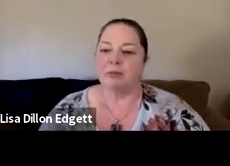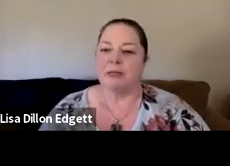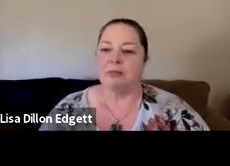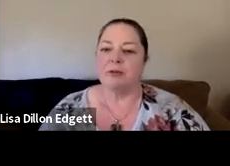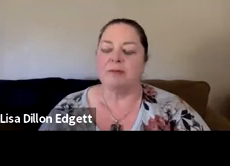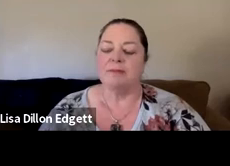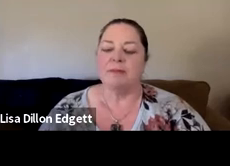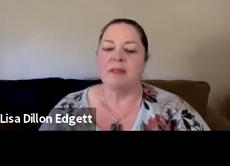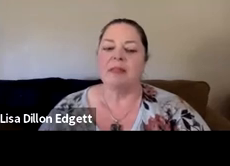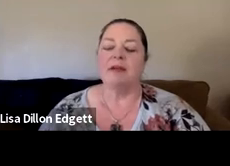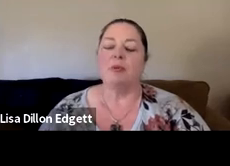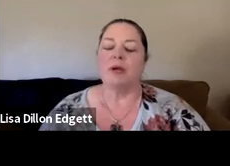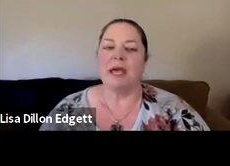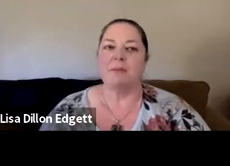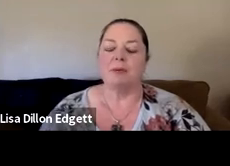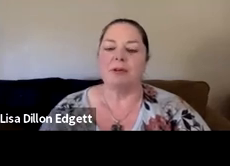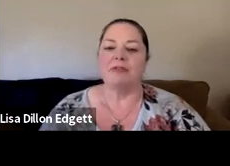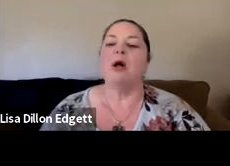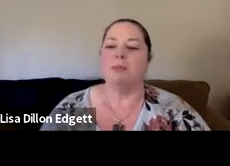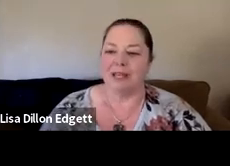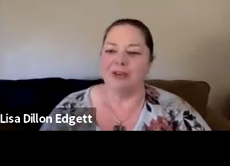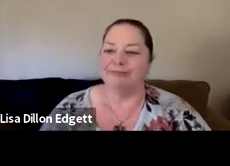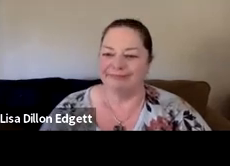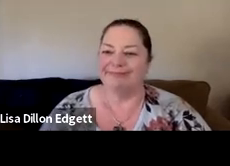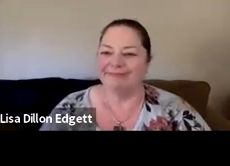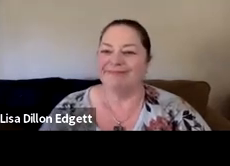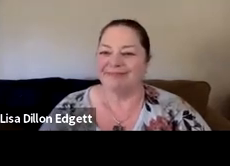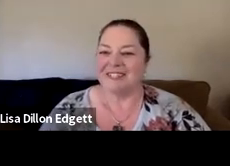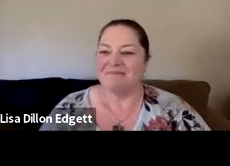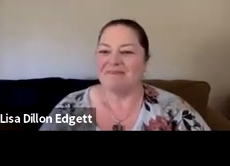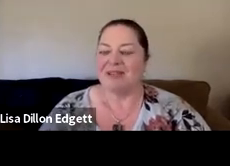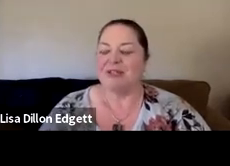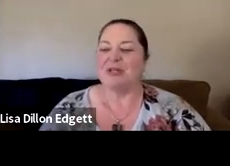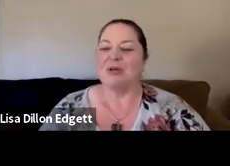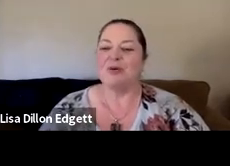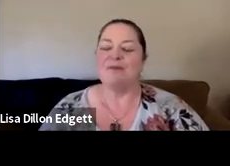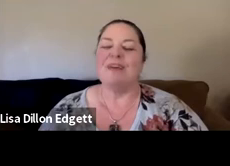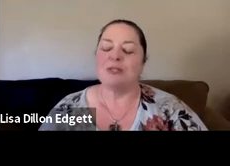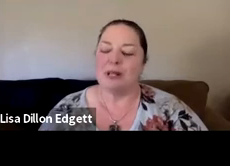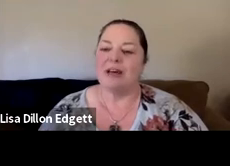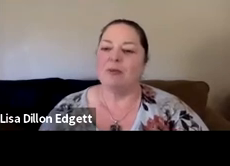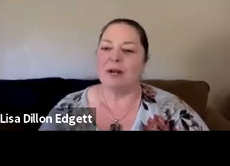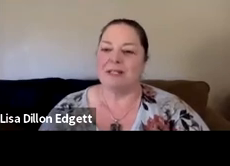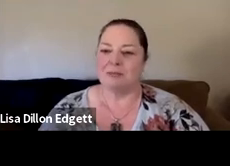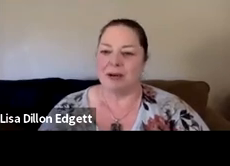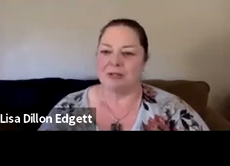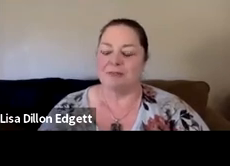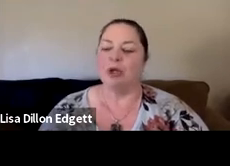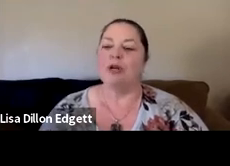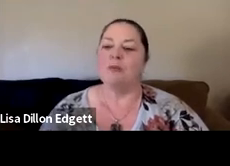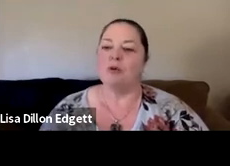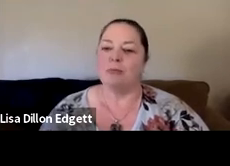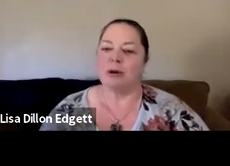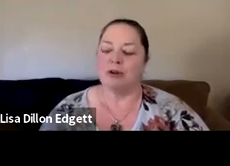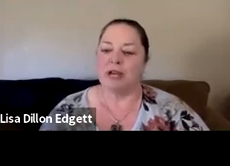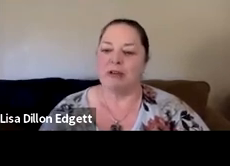to other people, they're more capable of helping you, right? So that's what level 1 is about: